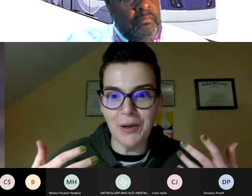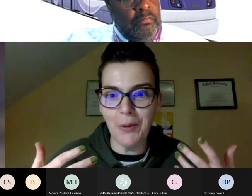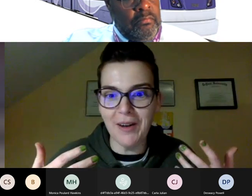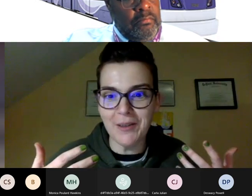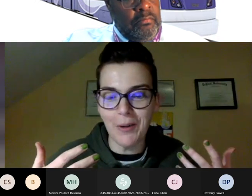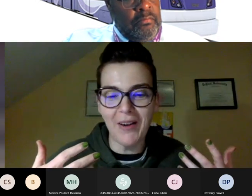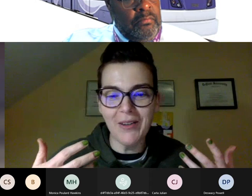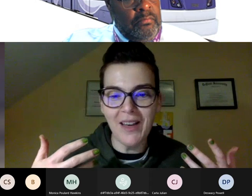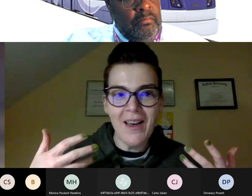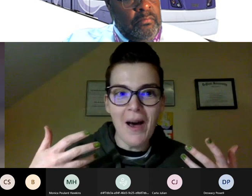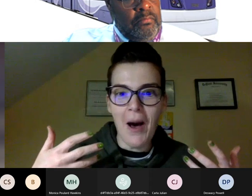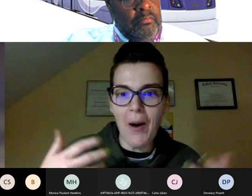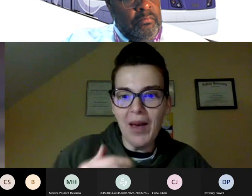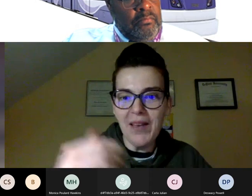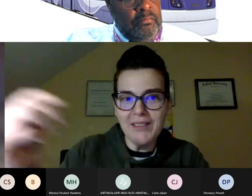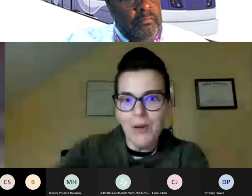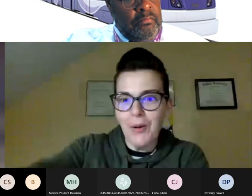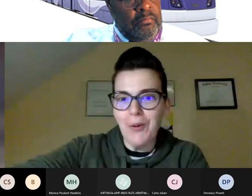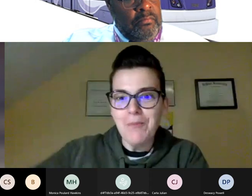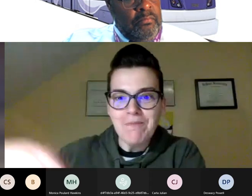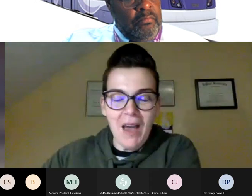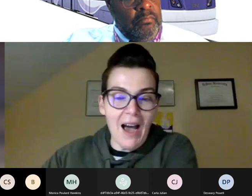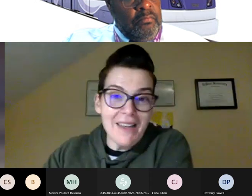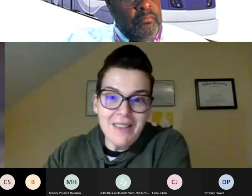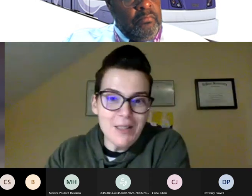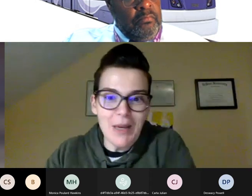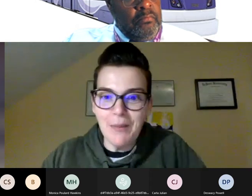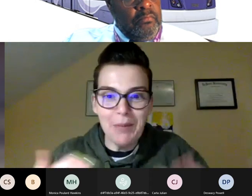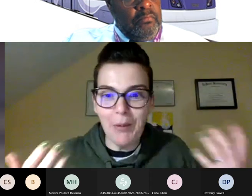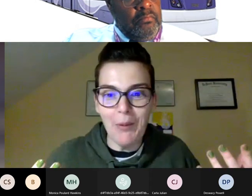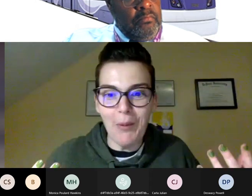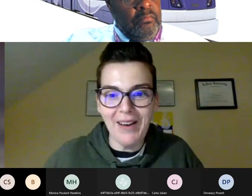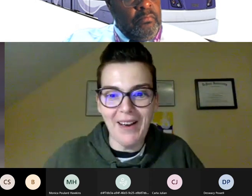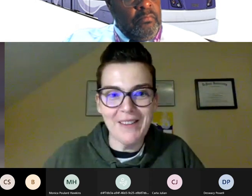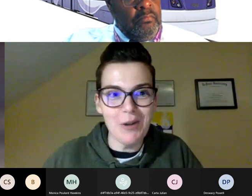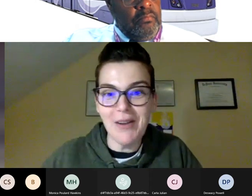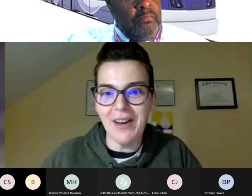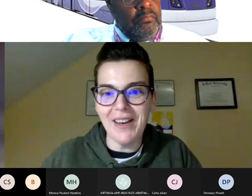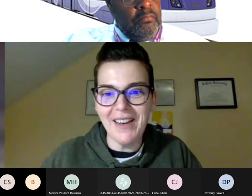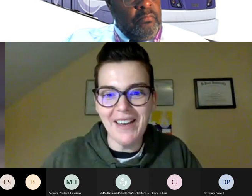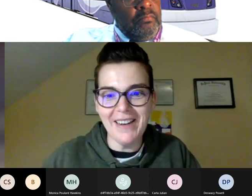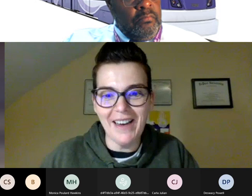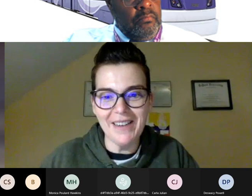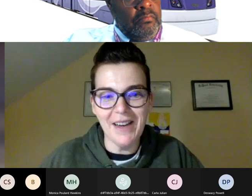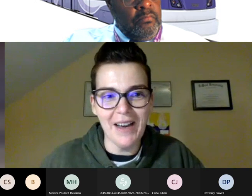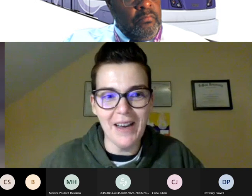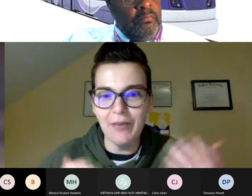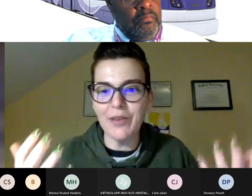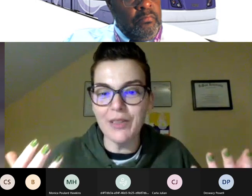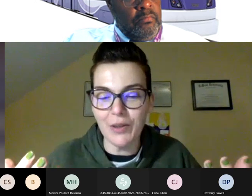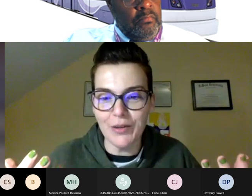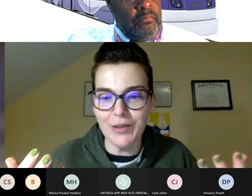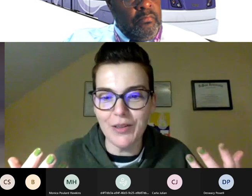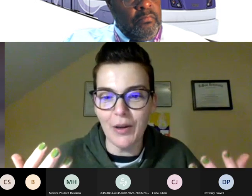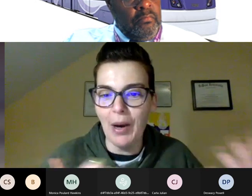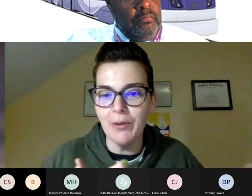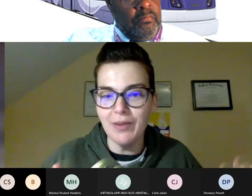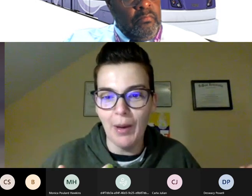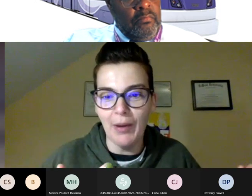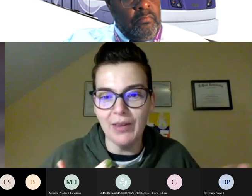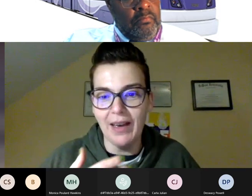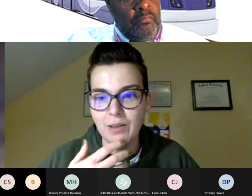a human who walks around. And so I anticipate that people will walk on the driveway, and I have